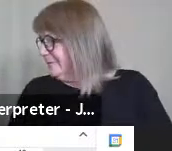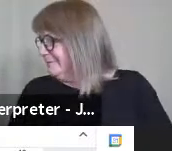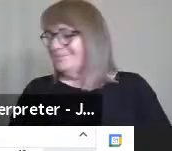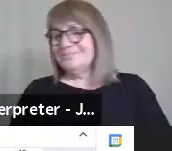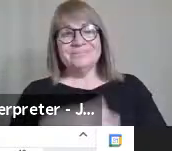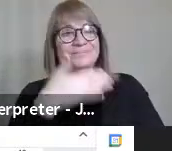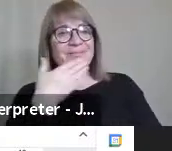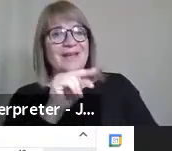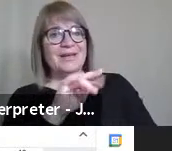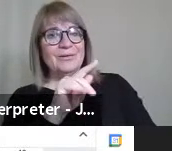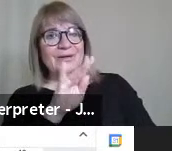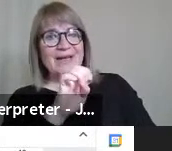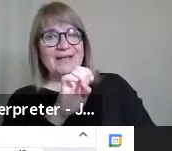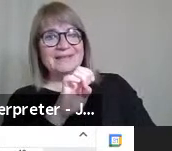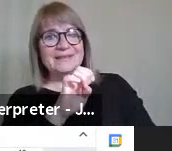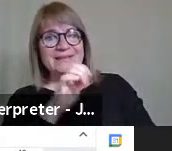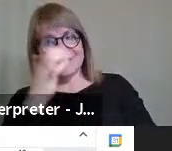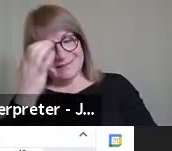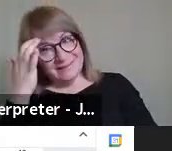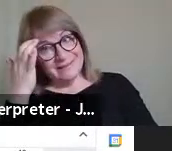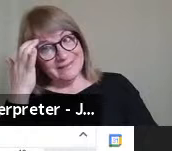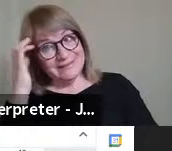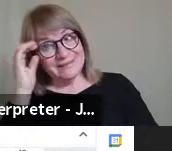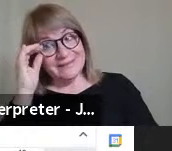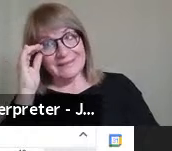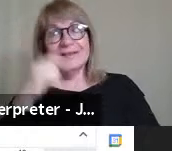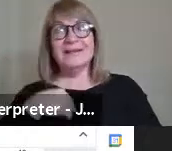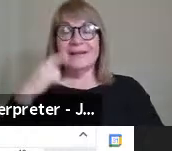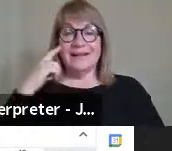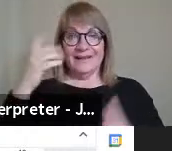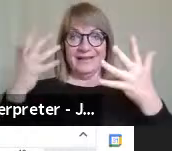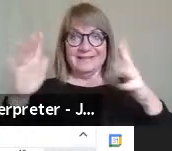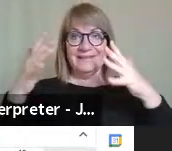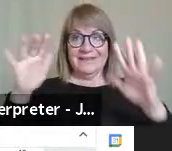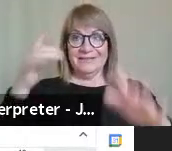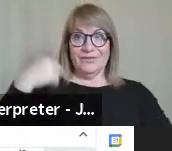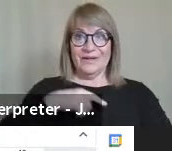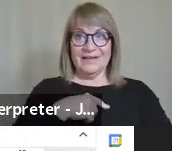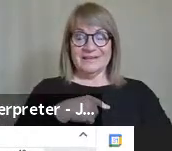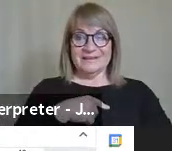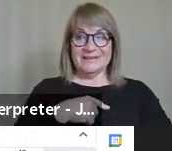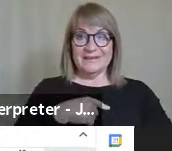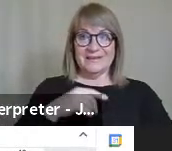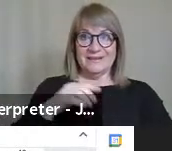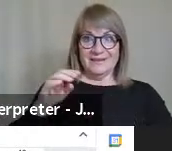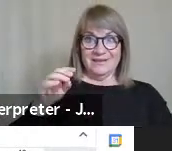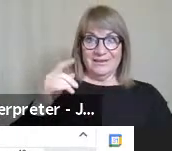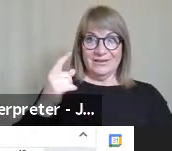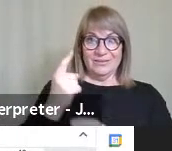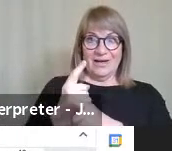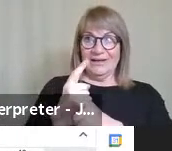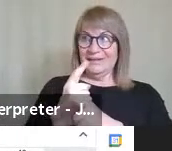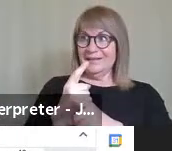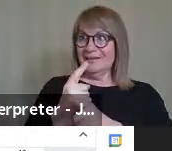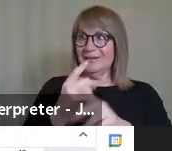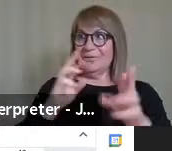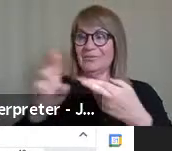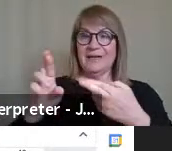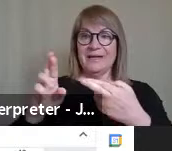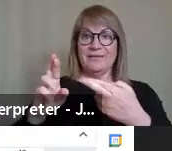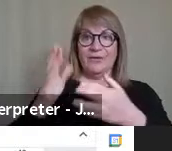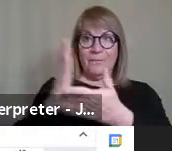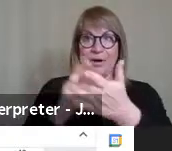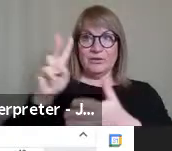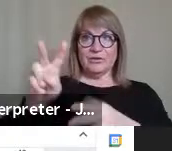thanks nate um i think that's it for us then miroslav we're ready to move to the second half of the panel all